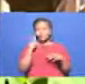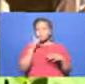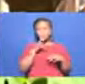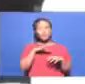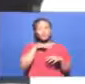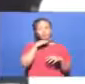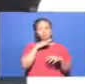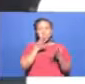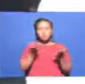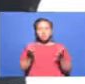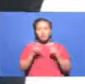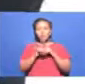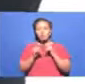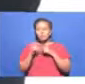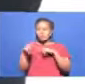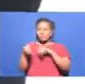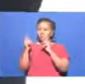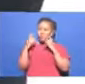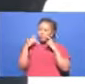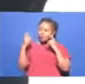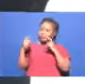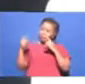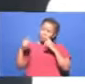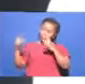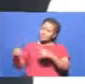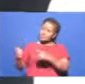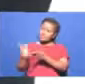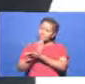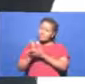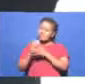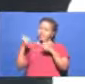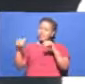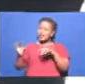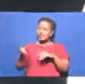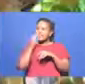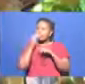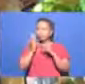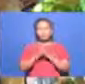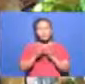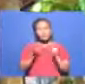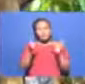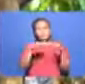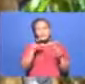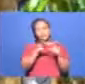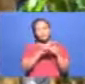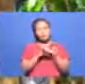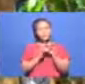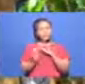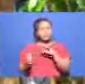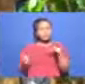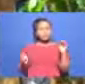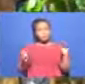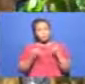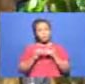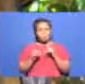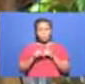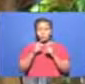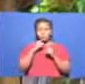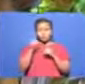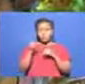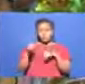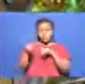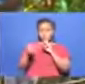unclean and as such they should not share any more meals with the rest of the community members, adding that the practice is meant to deter others